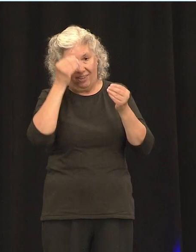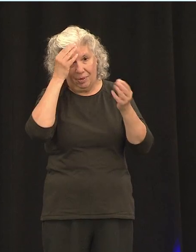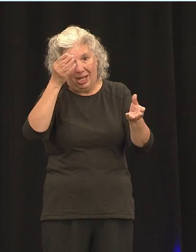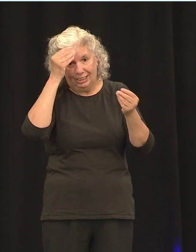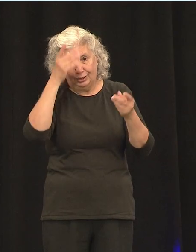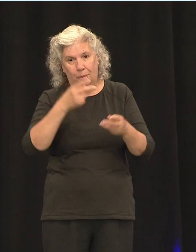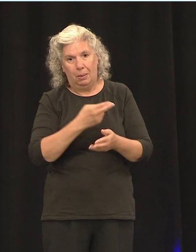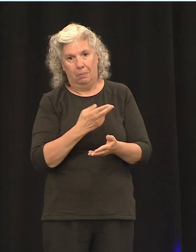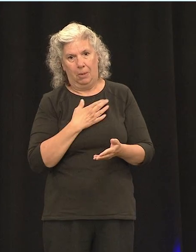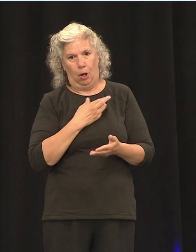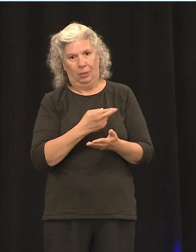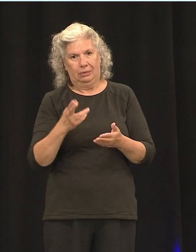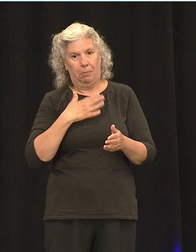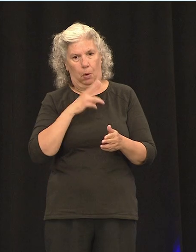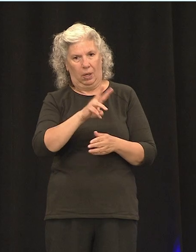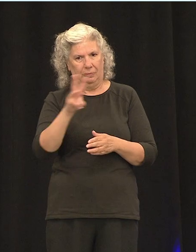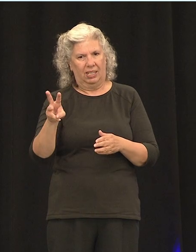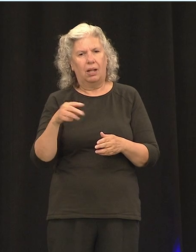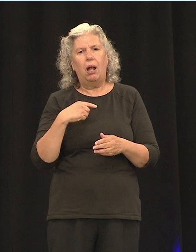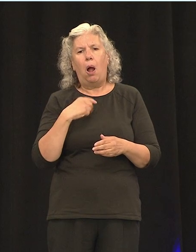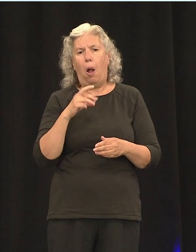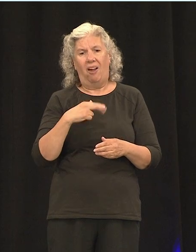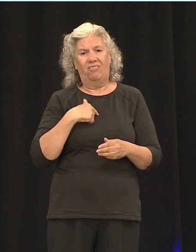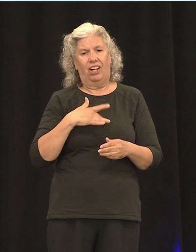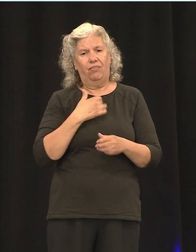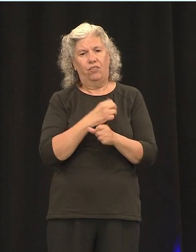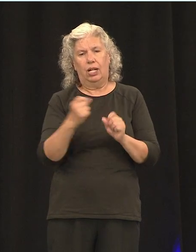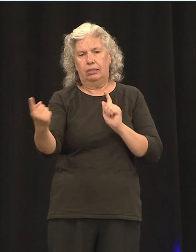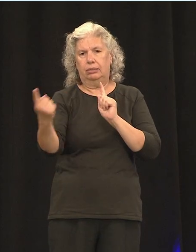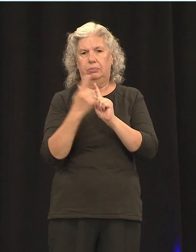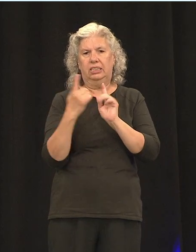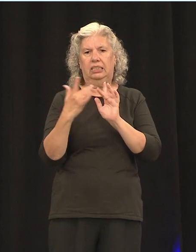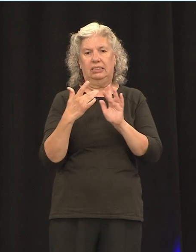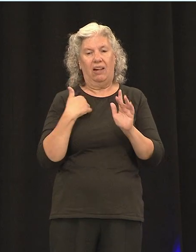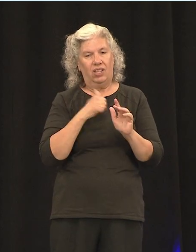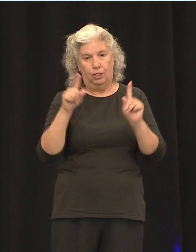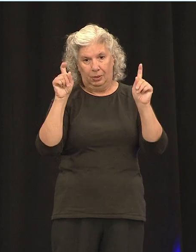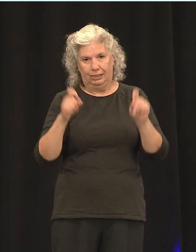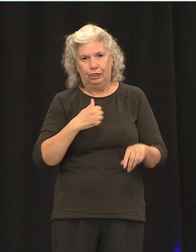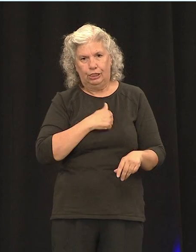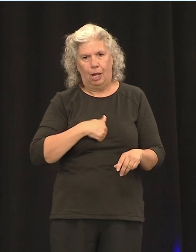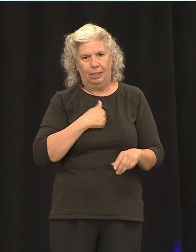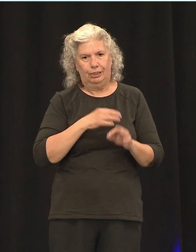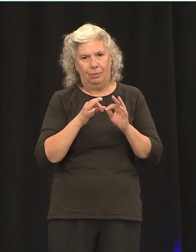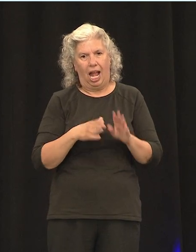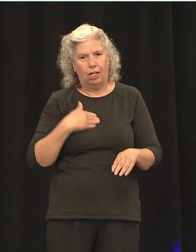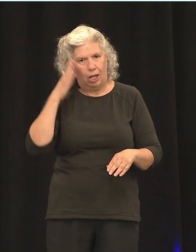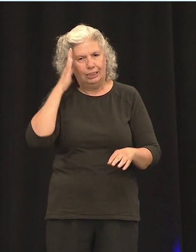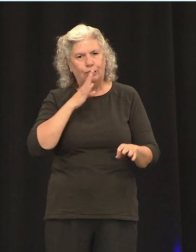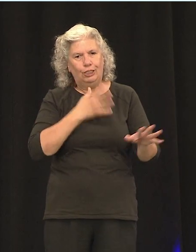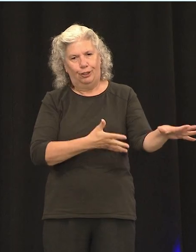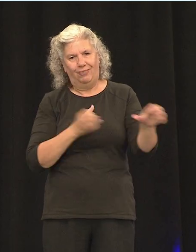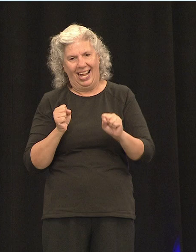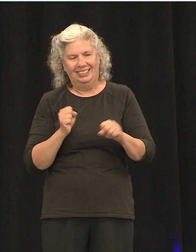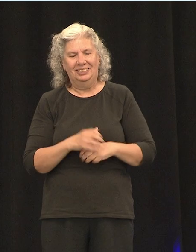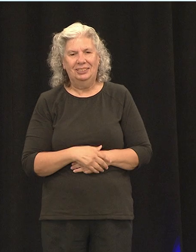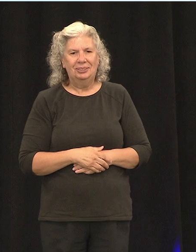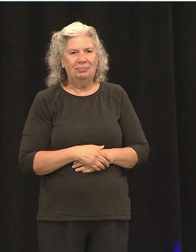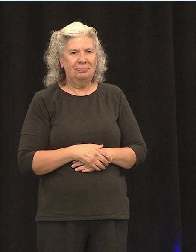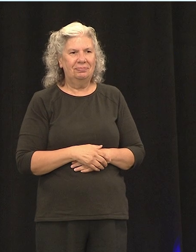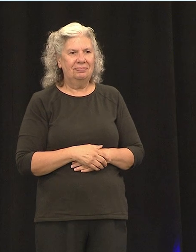free to reach out if you have any questions at all. And sorry, interpreters, I know I talked fast. Thank you.